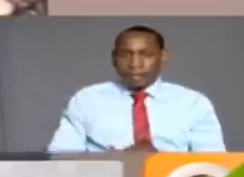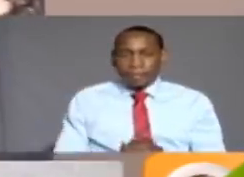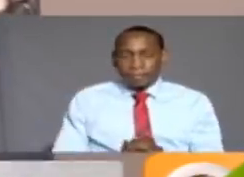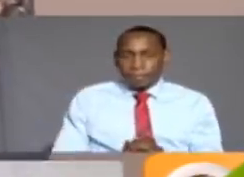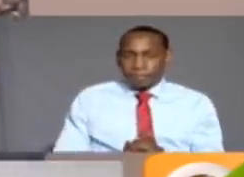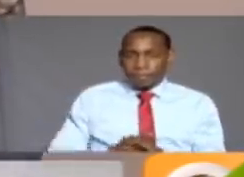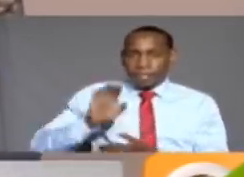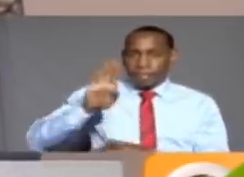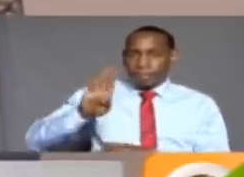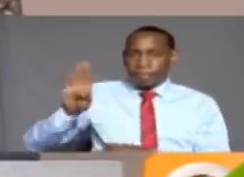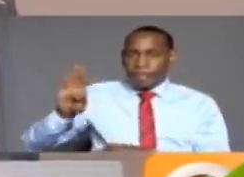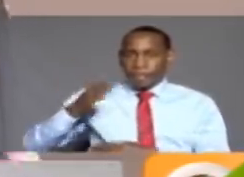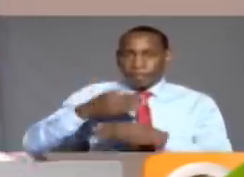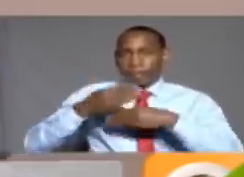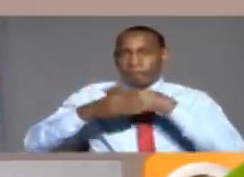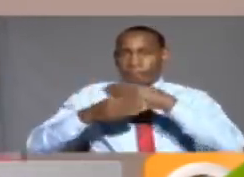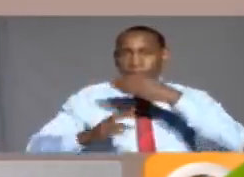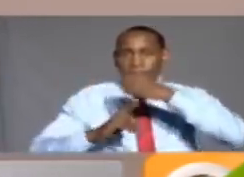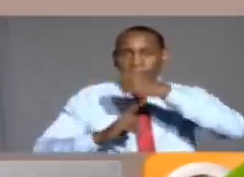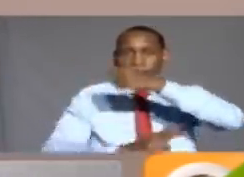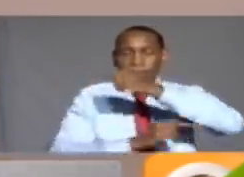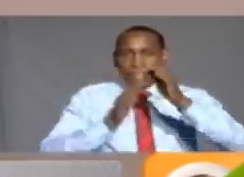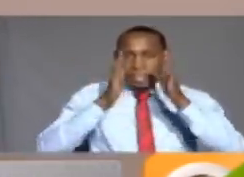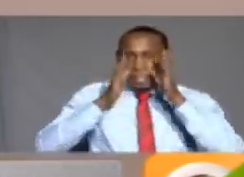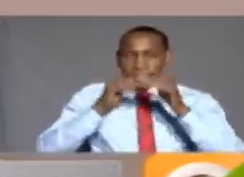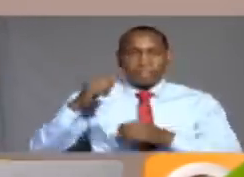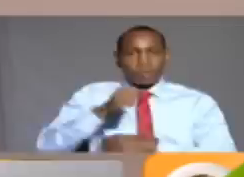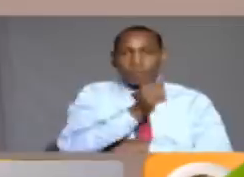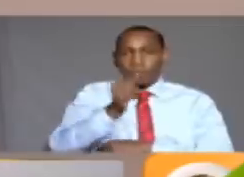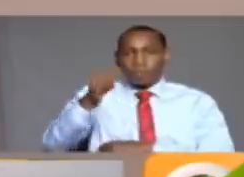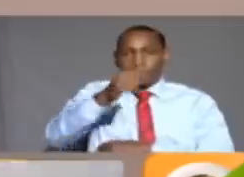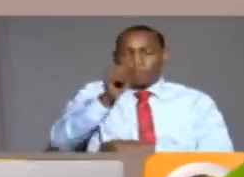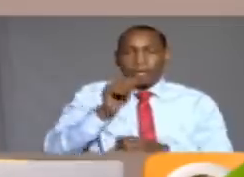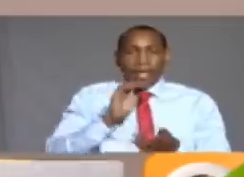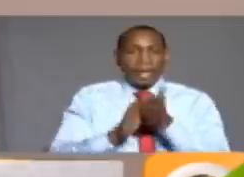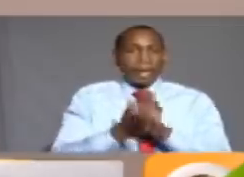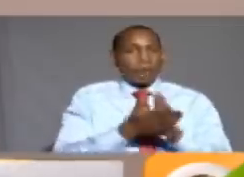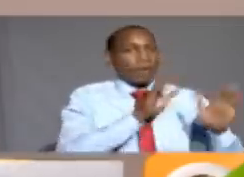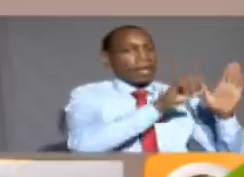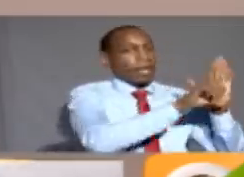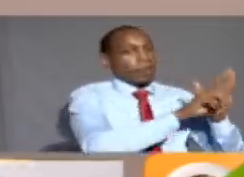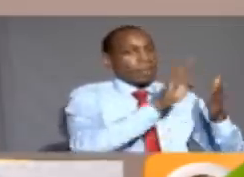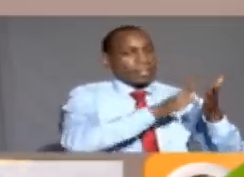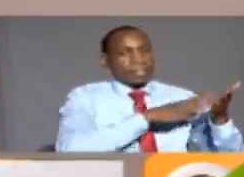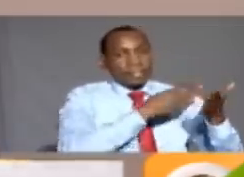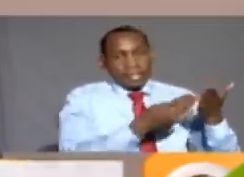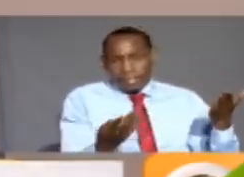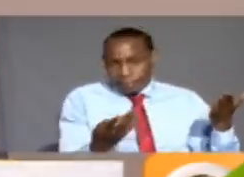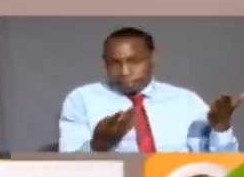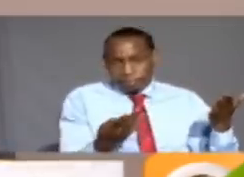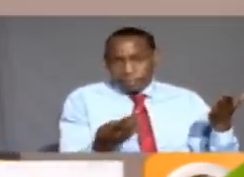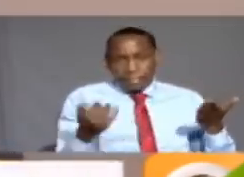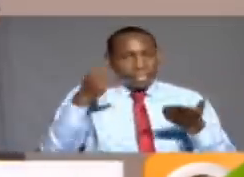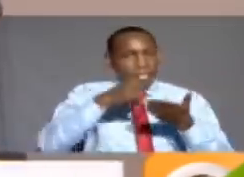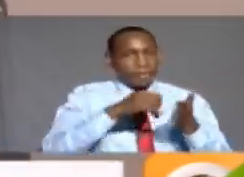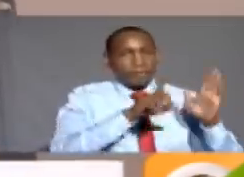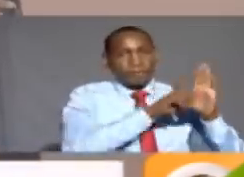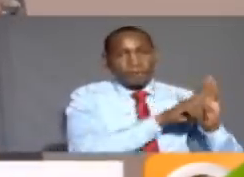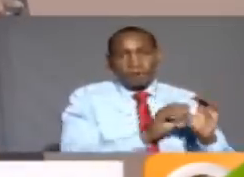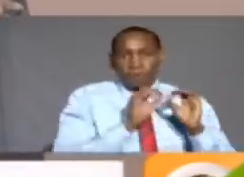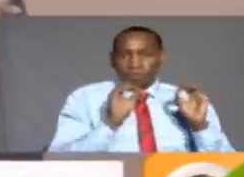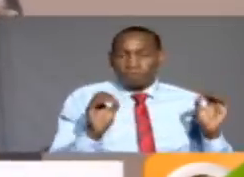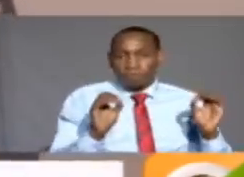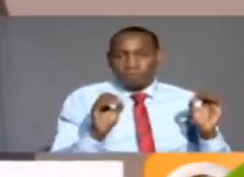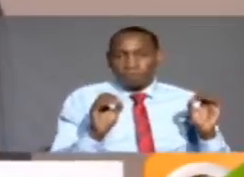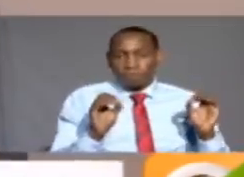to date, BBI is now what is going round. You know, it has no legal framework. It is not anchored in law. It is